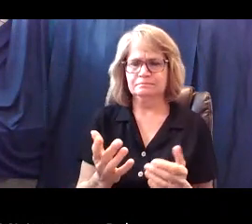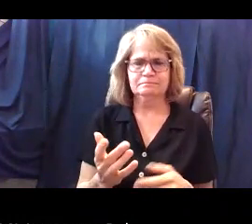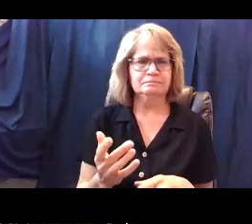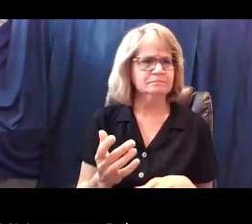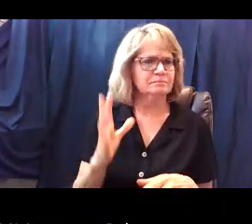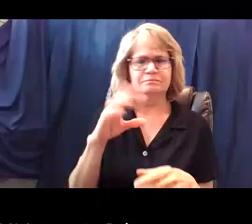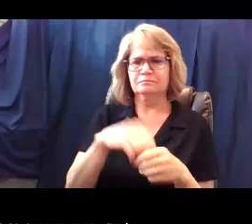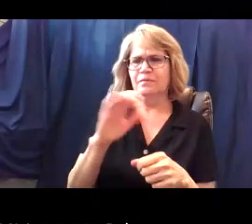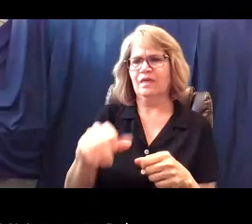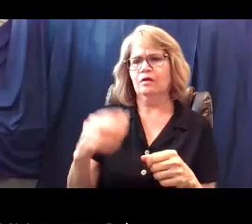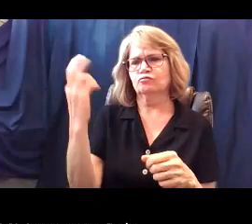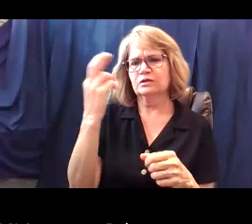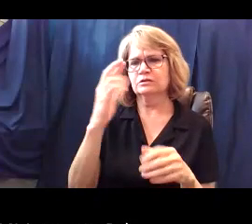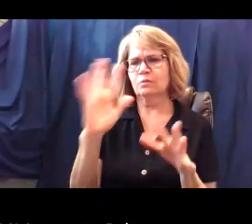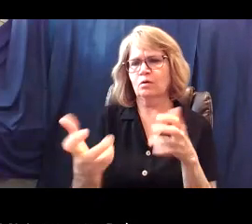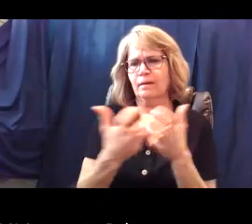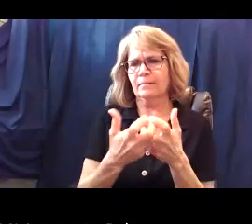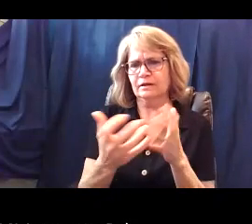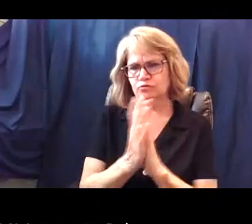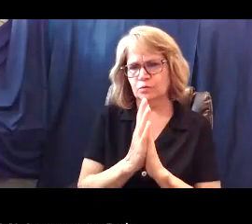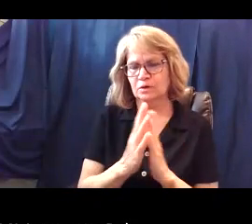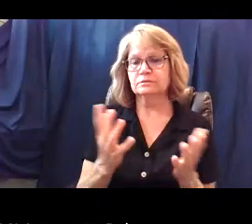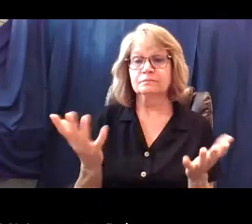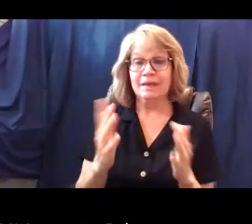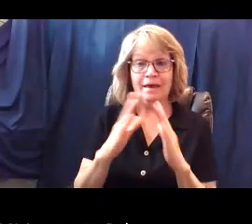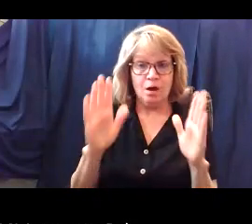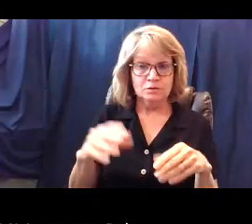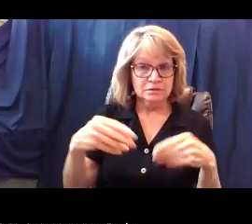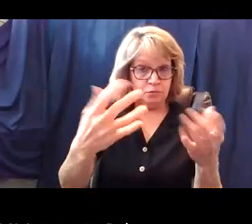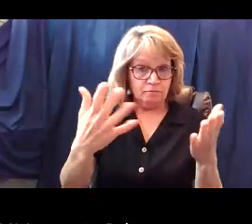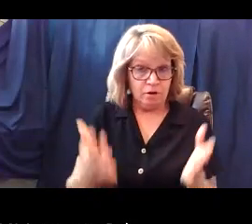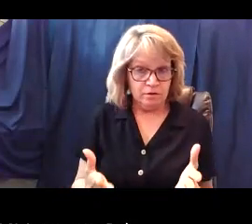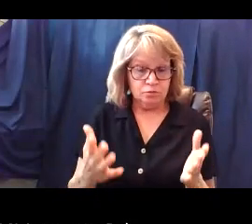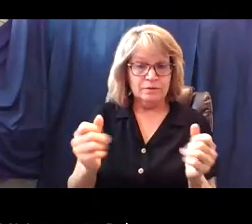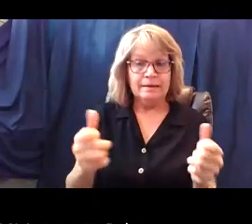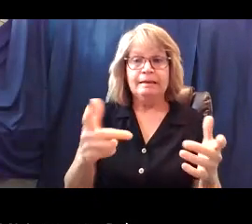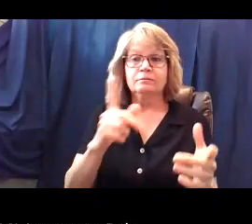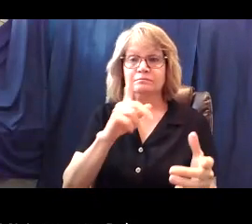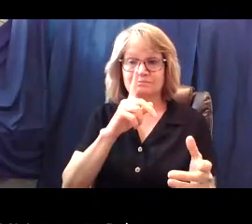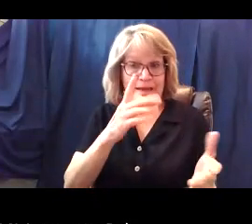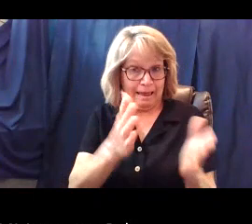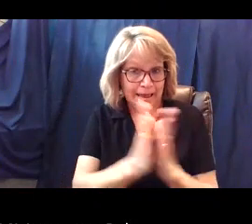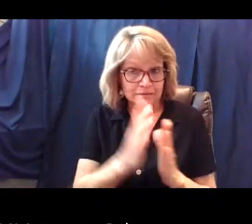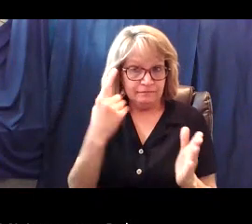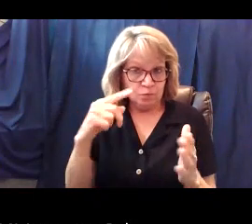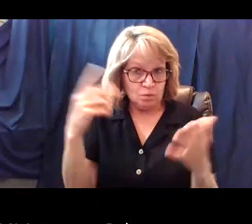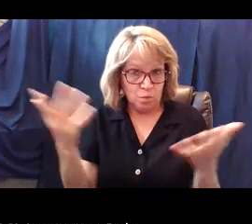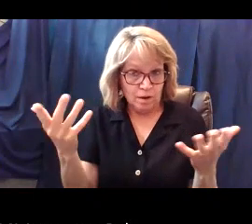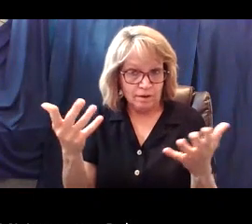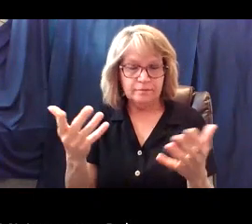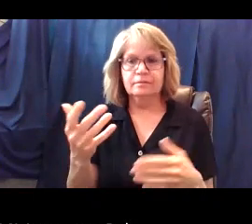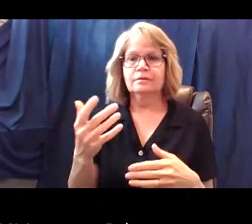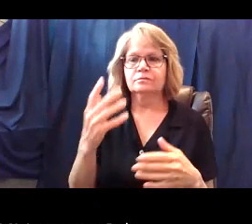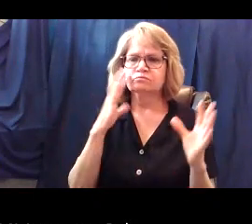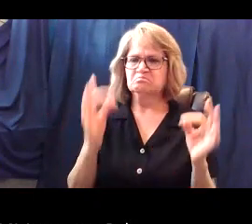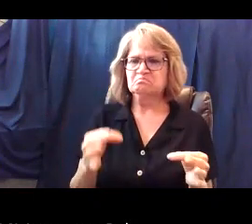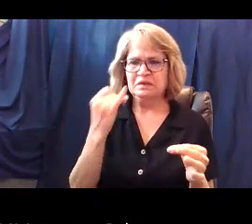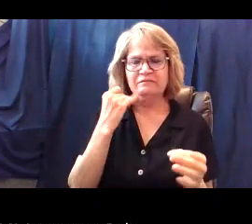accommodation request. So what can a housing provider actually ask for to determine if this is a valid